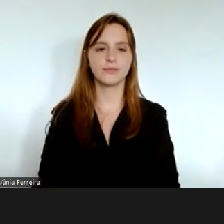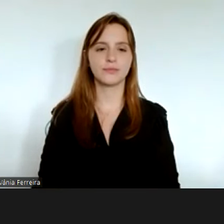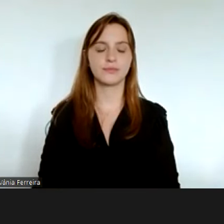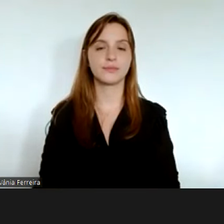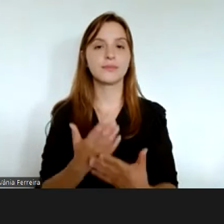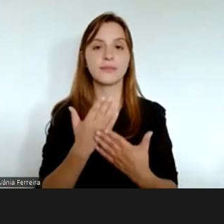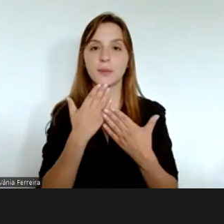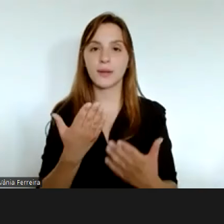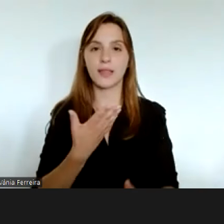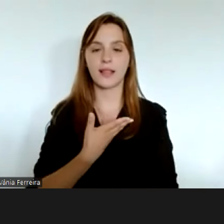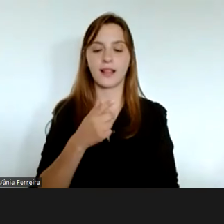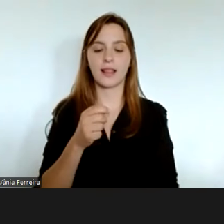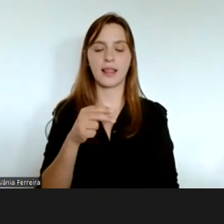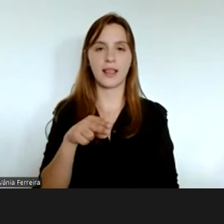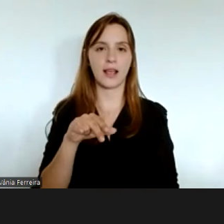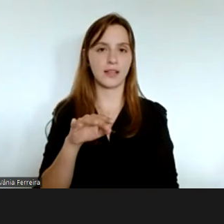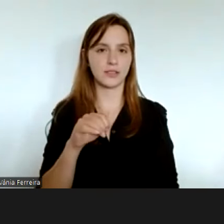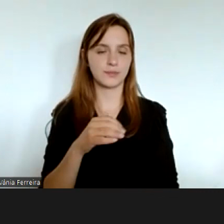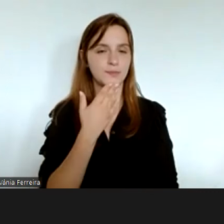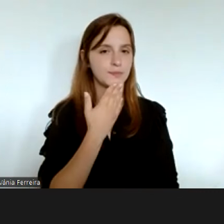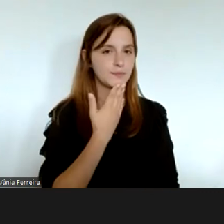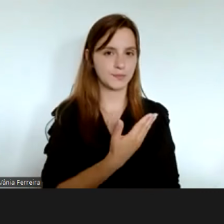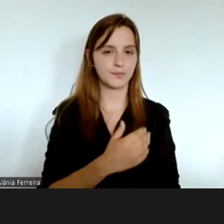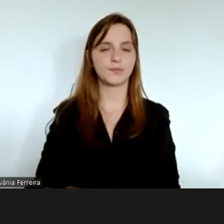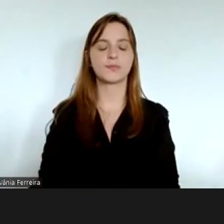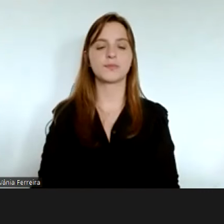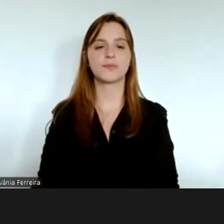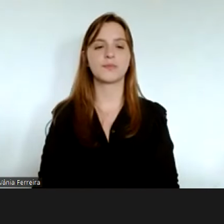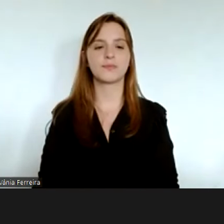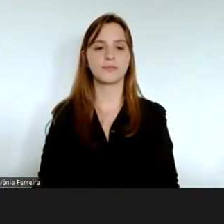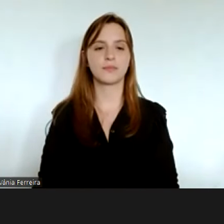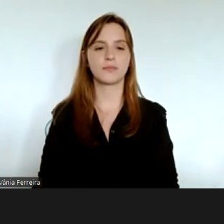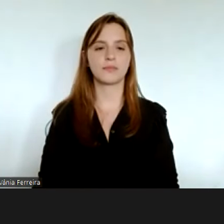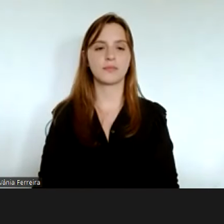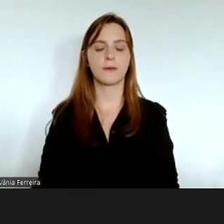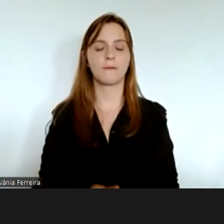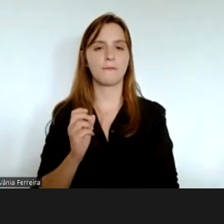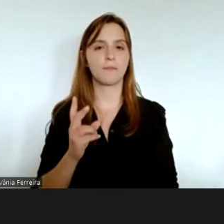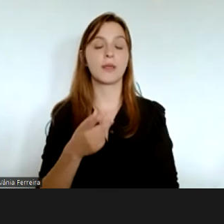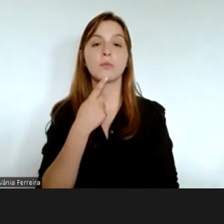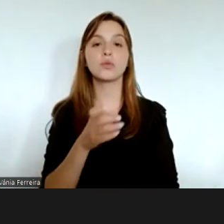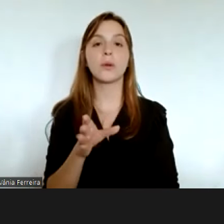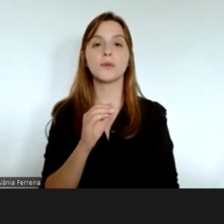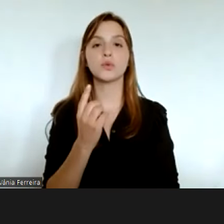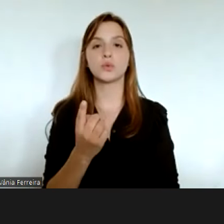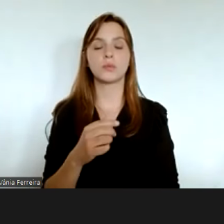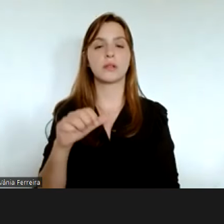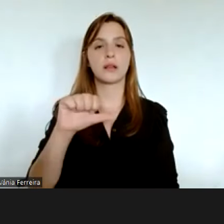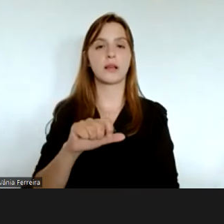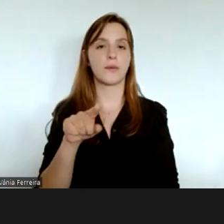Thank you, Dennis. Thank you. Okay, we have one more question in our Q&A